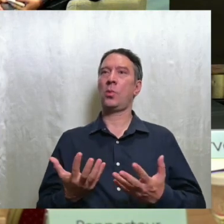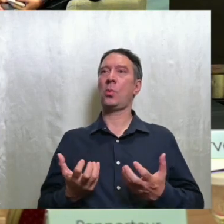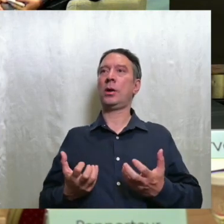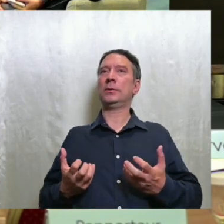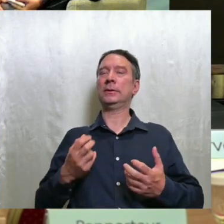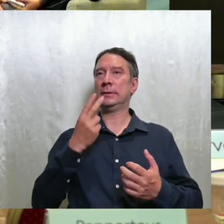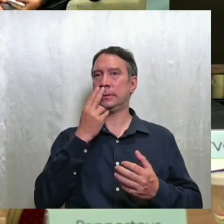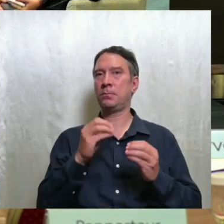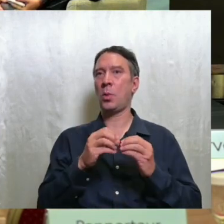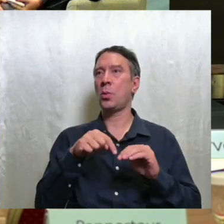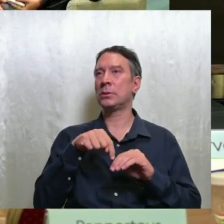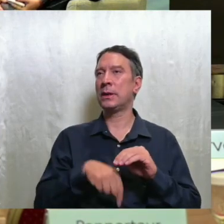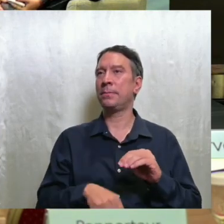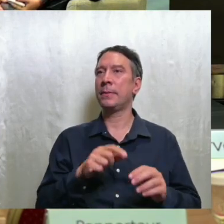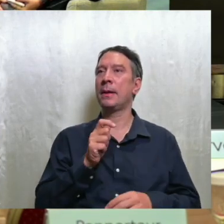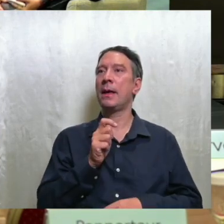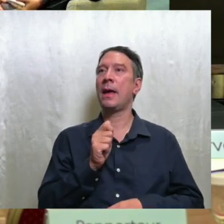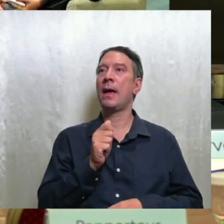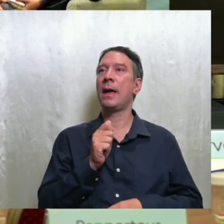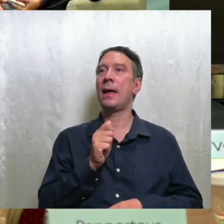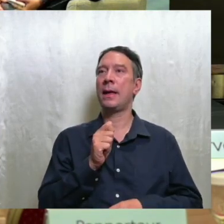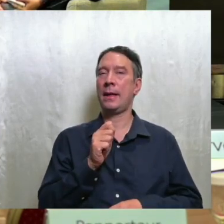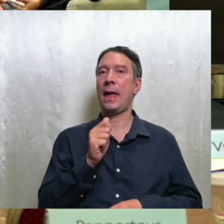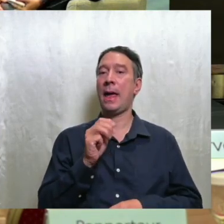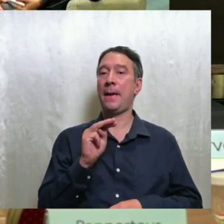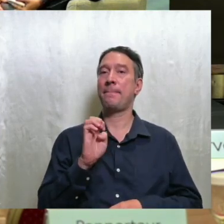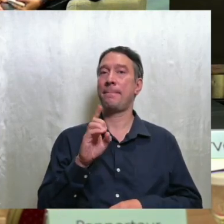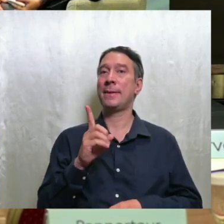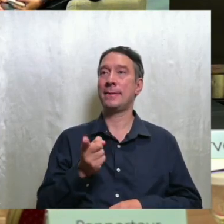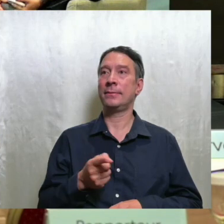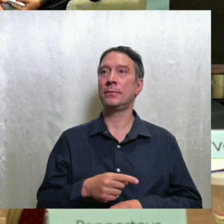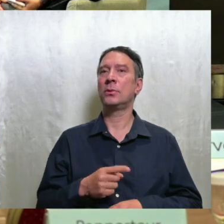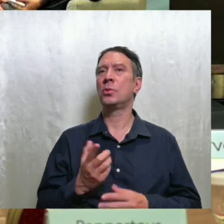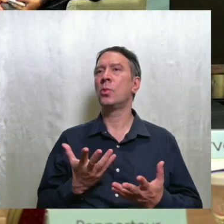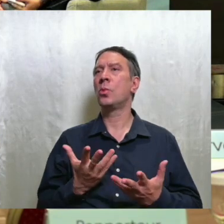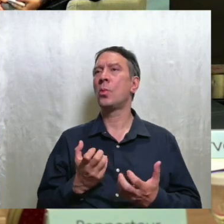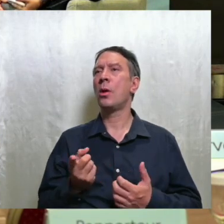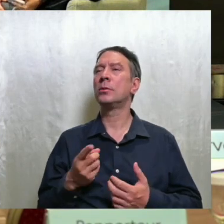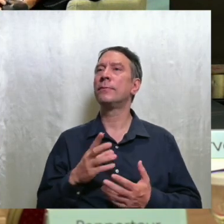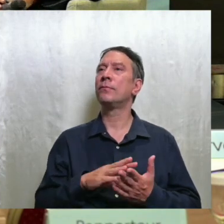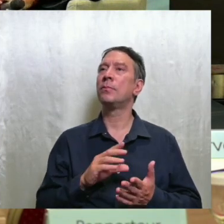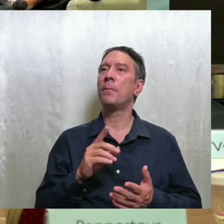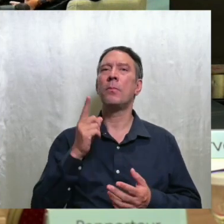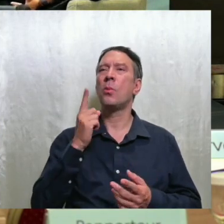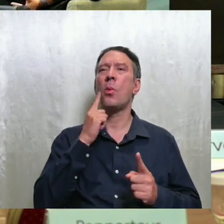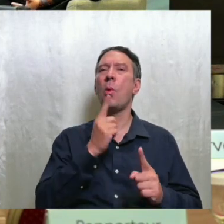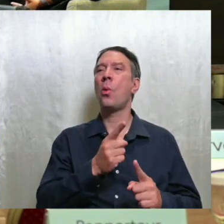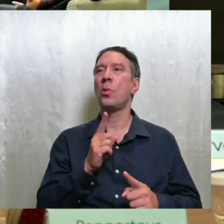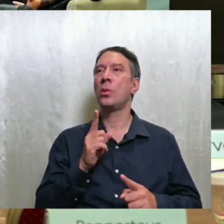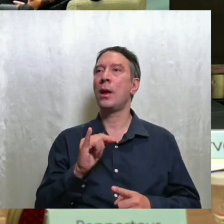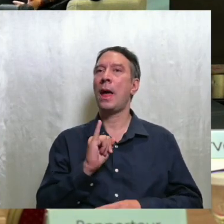more into IBM's ambitions. And I know I mentioned earlier, just really excited to hear about these different levels of